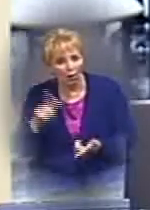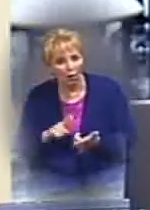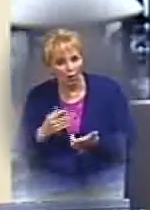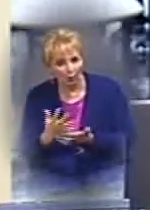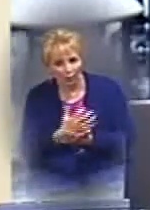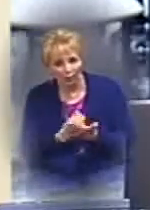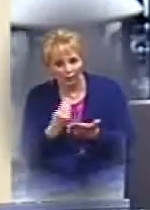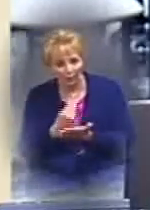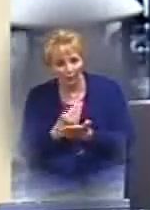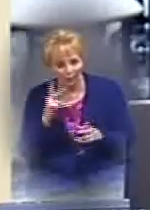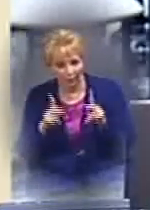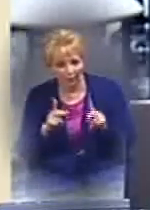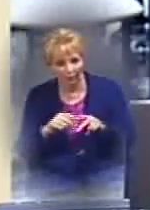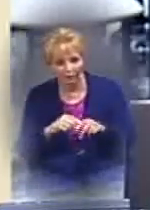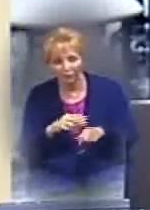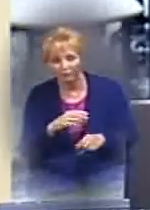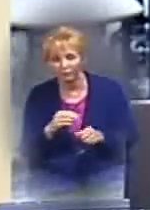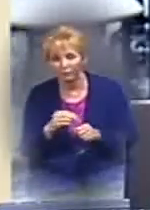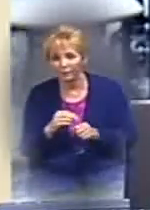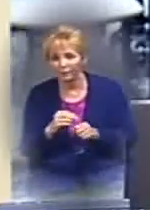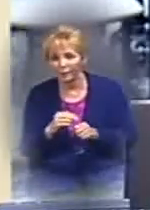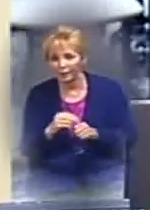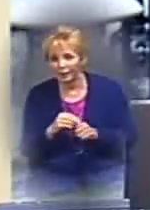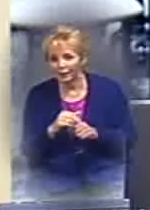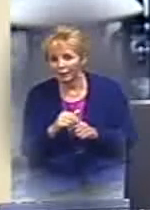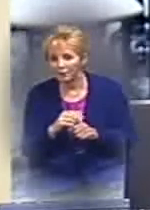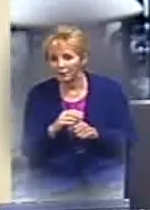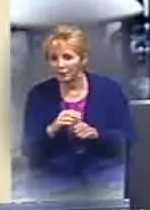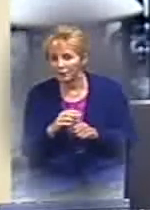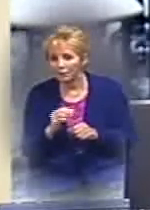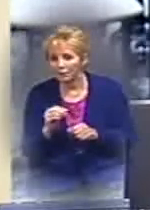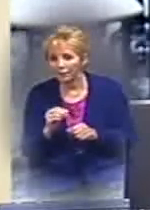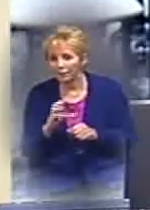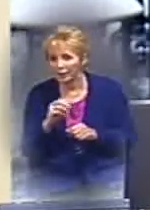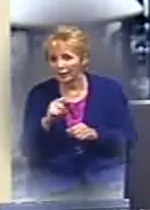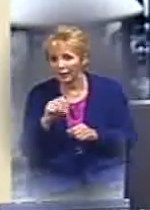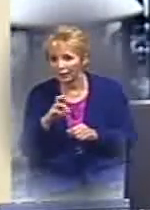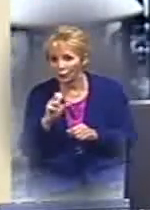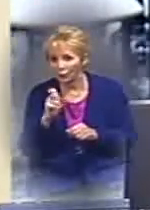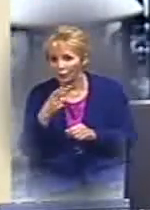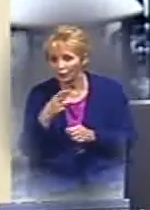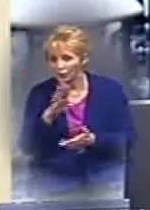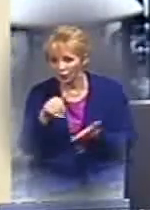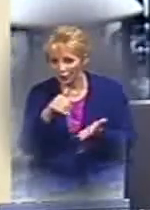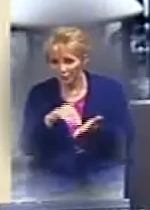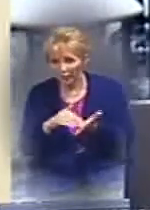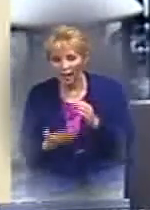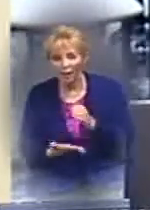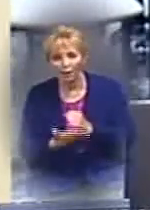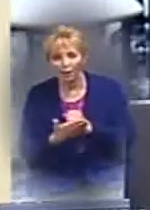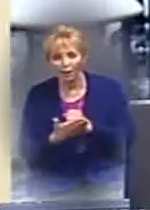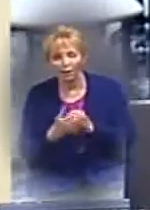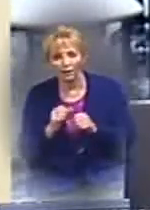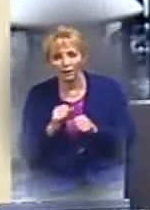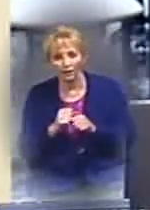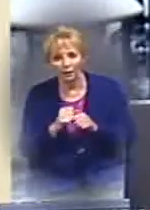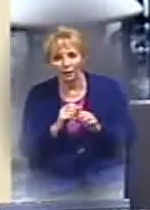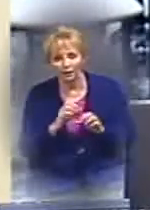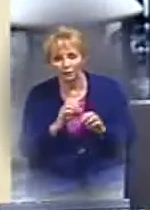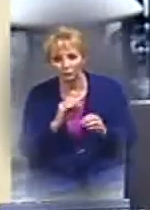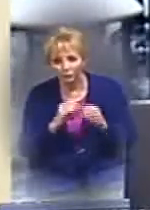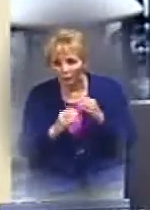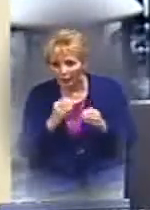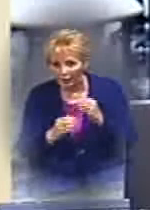homeless people and other low-income people. The Outreach Center, We've helped make repairs and purchase